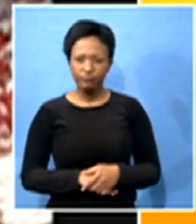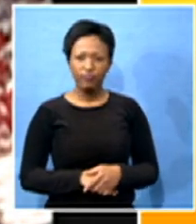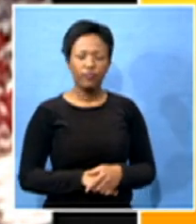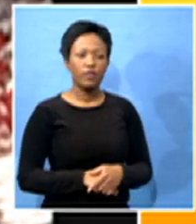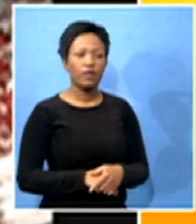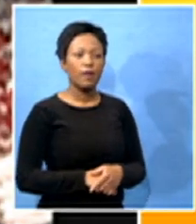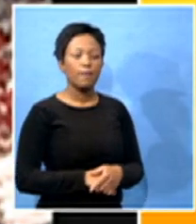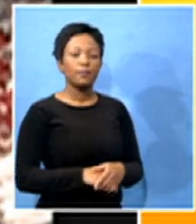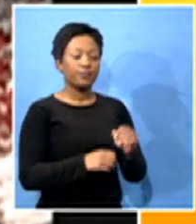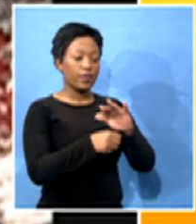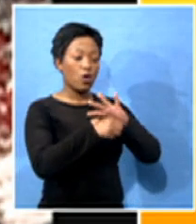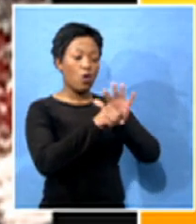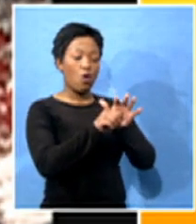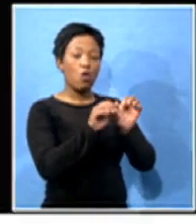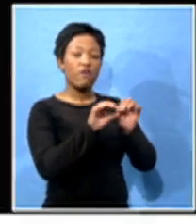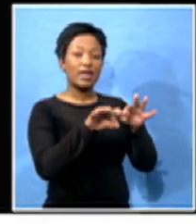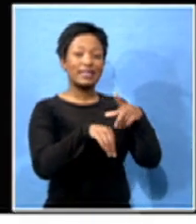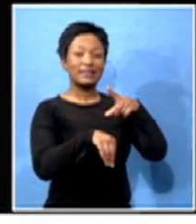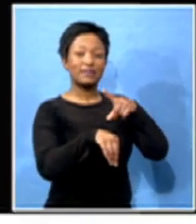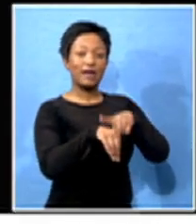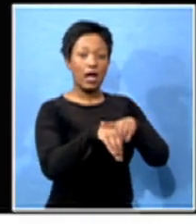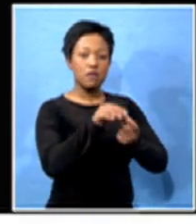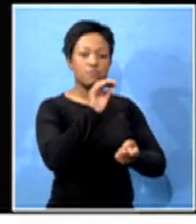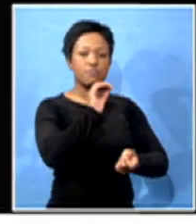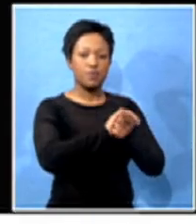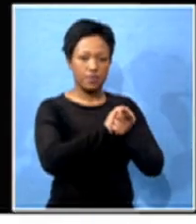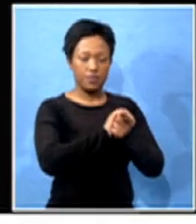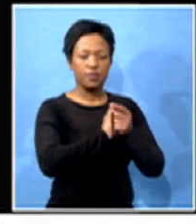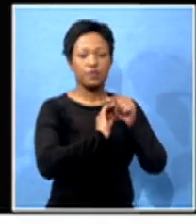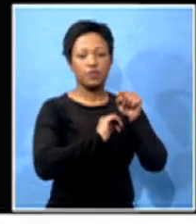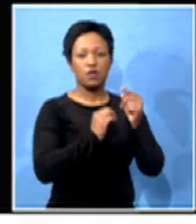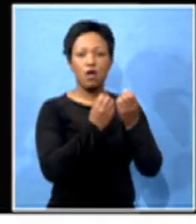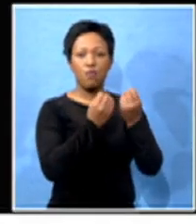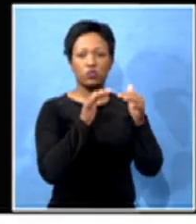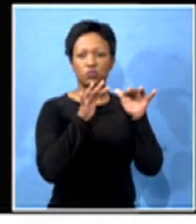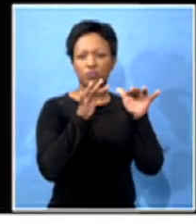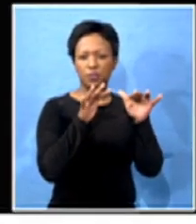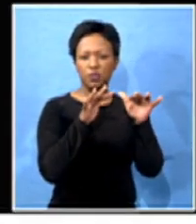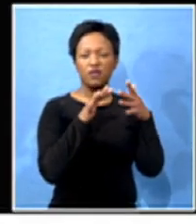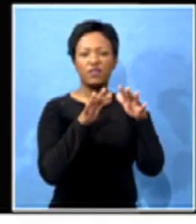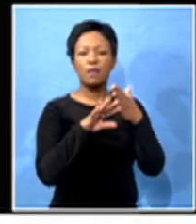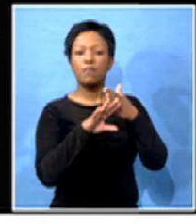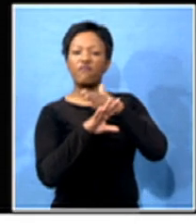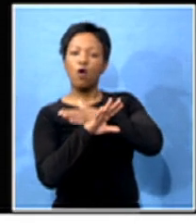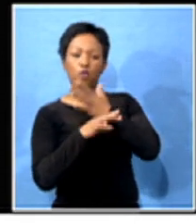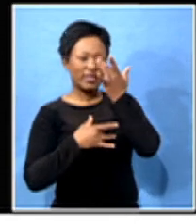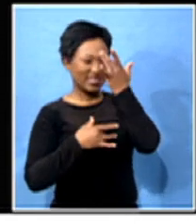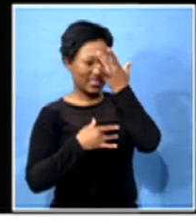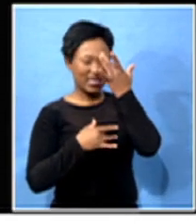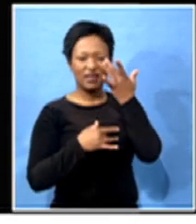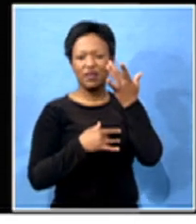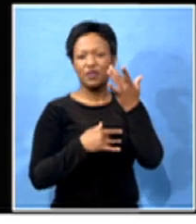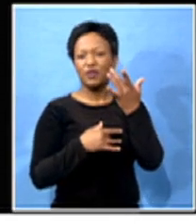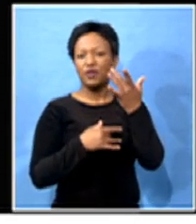As coronavirus came, most of the people who were suffering from chronic diseases such